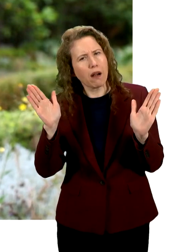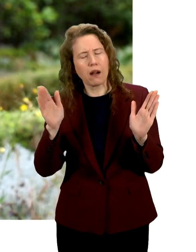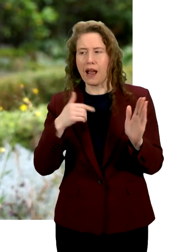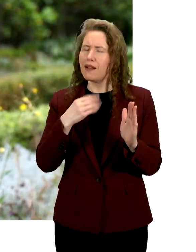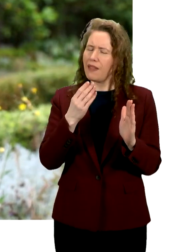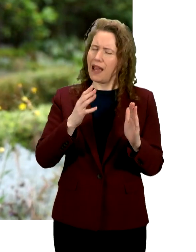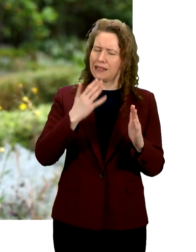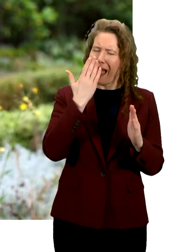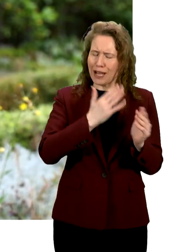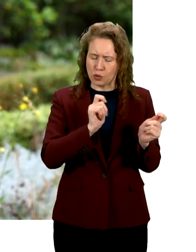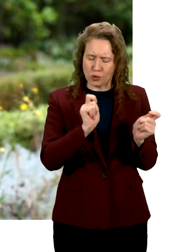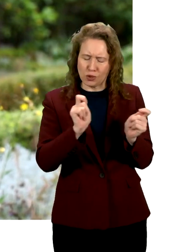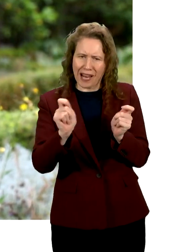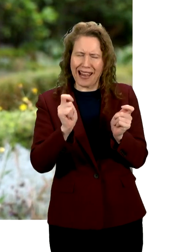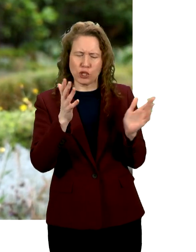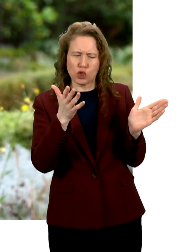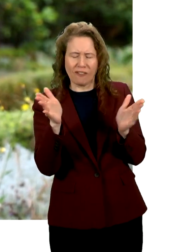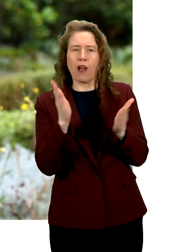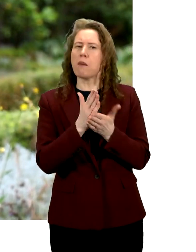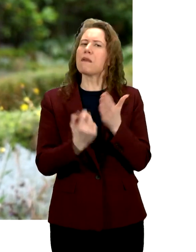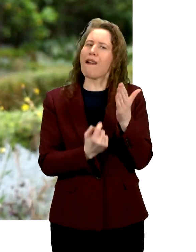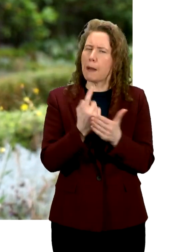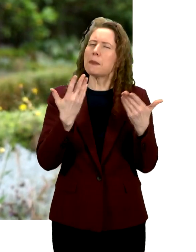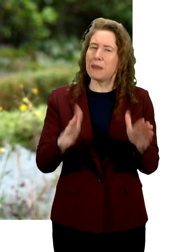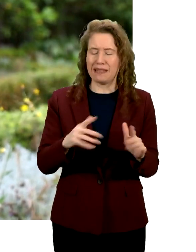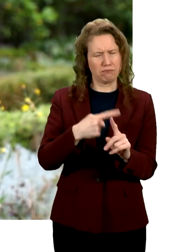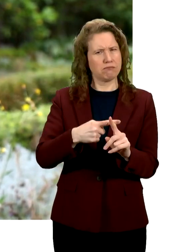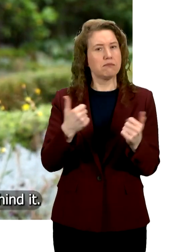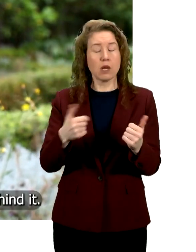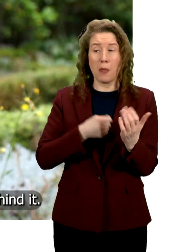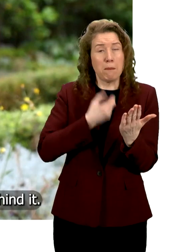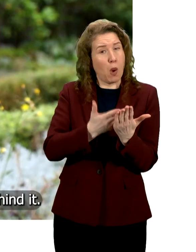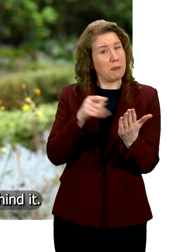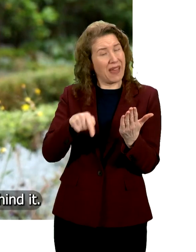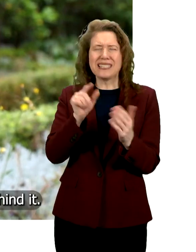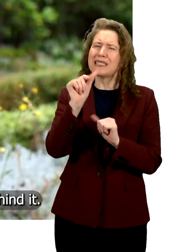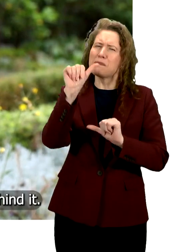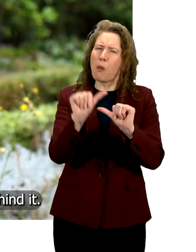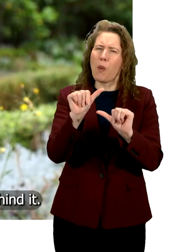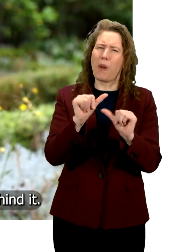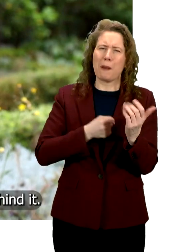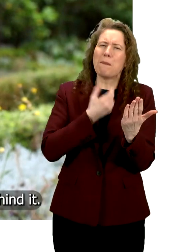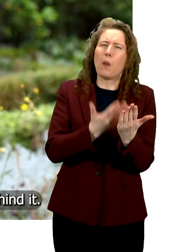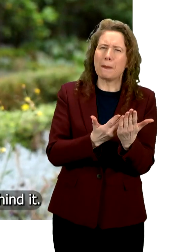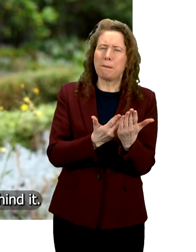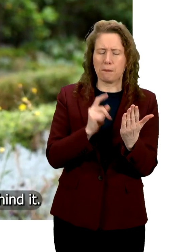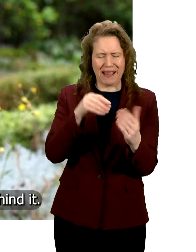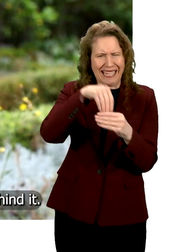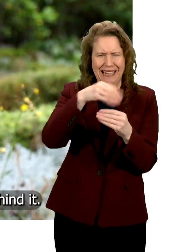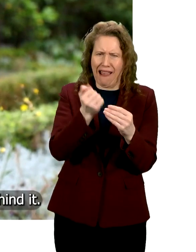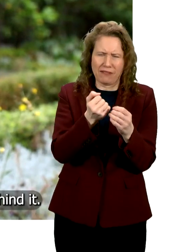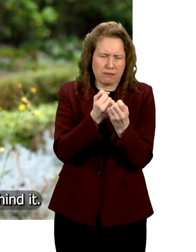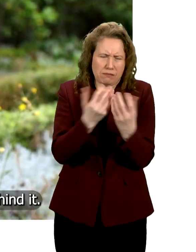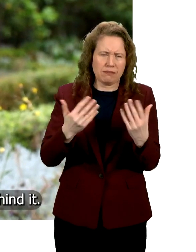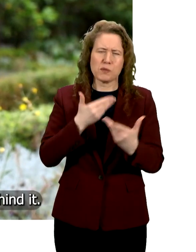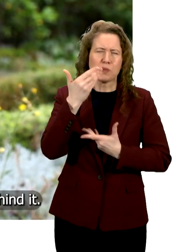those shifts and changes have definitely happened. So that's what the poem is about. It's a tiny wee poem, but there's a wealth of